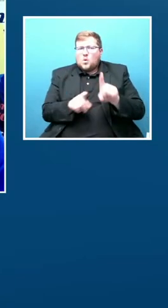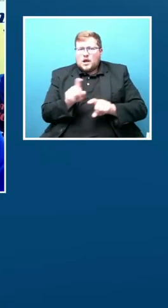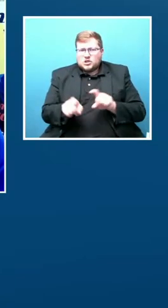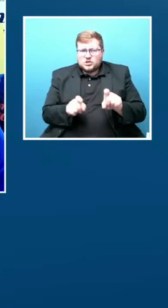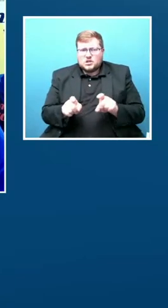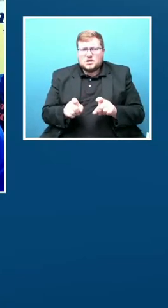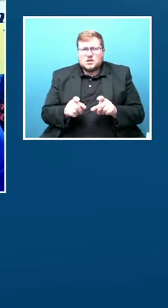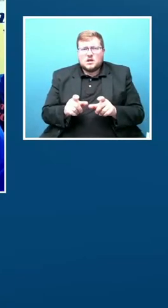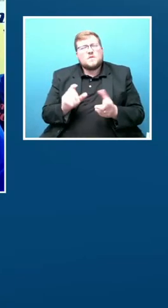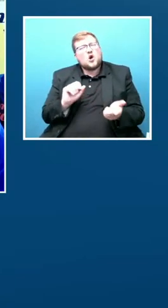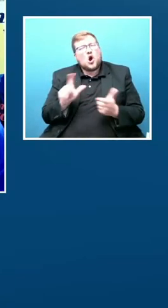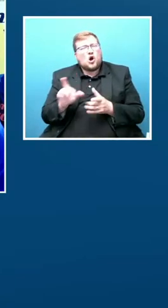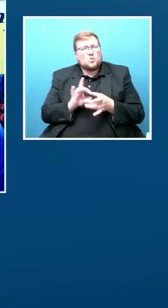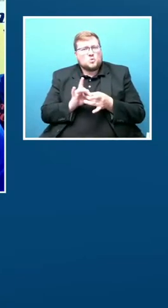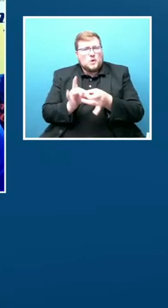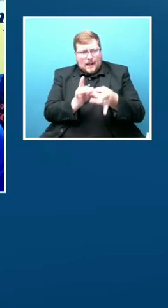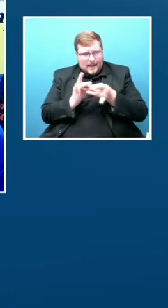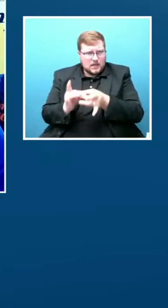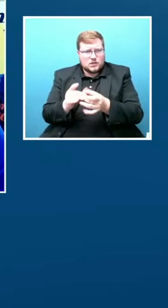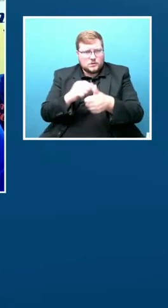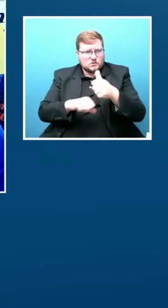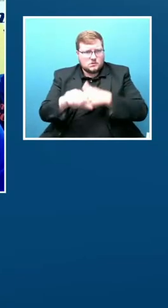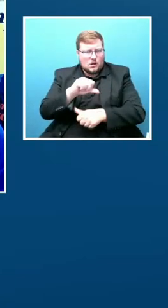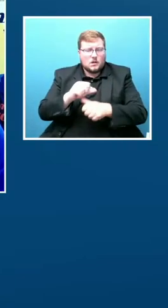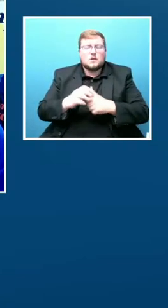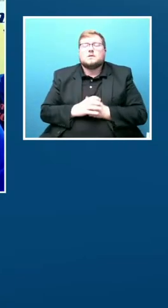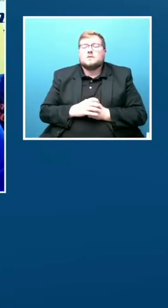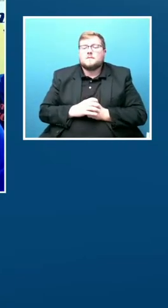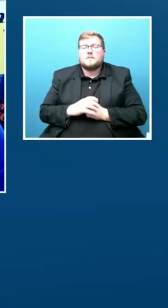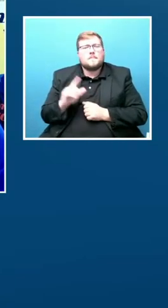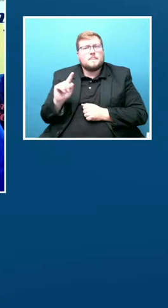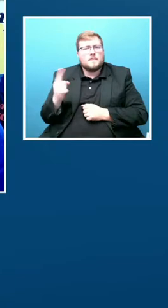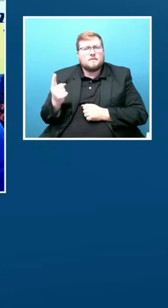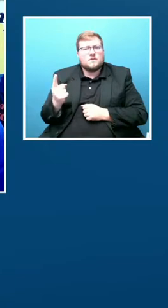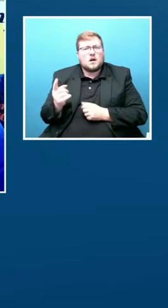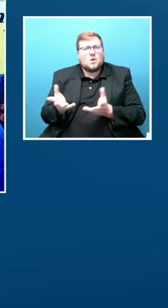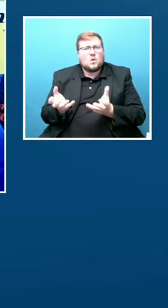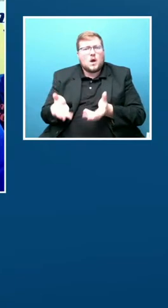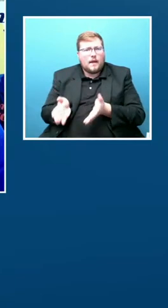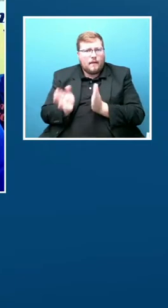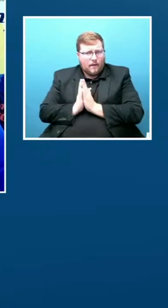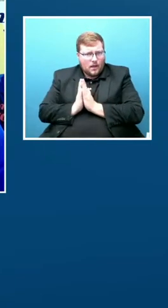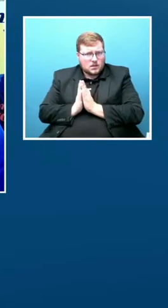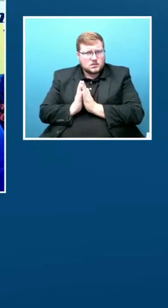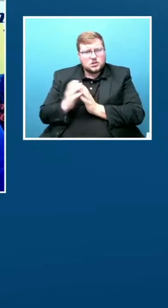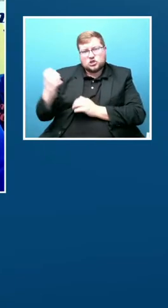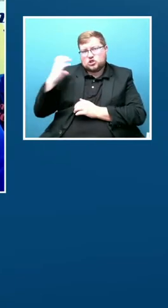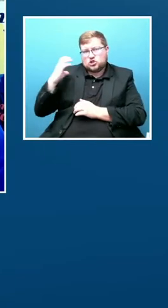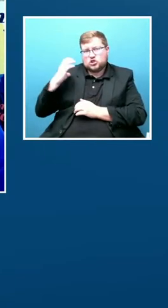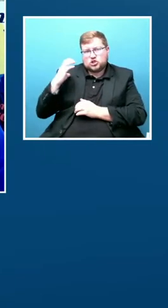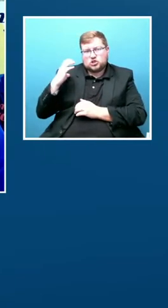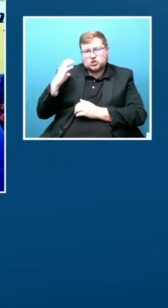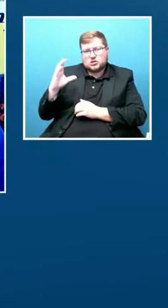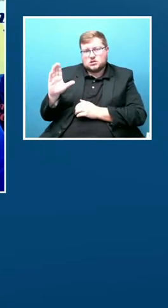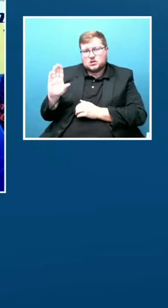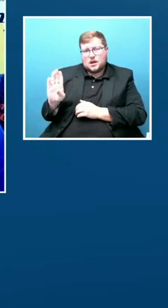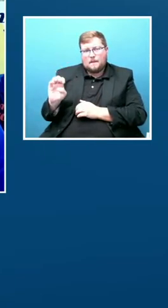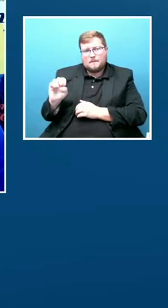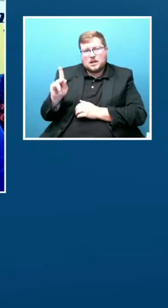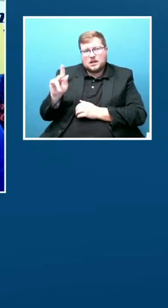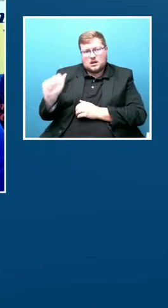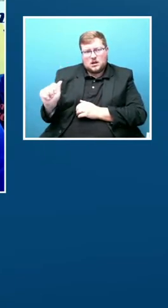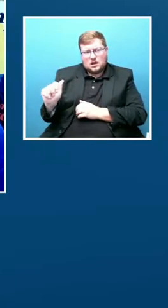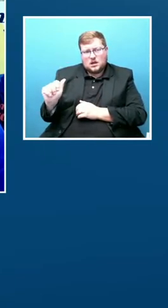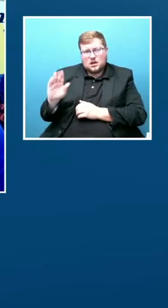they're kind of all related. So first, I'd like to ask, Chairwoman Belinda